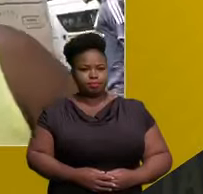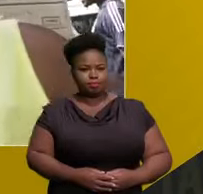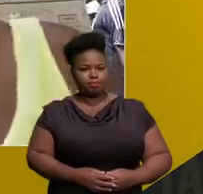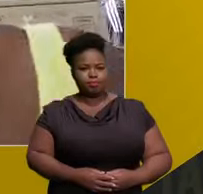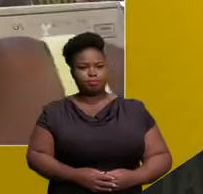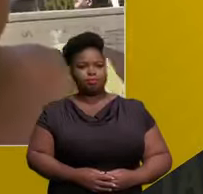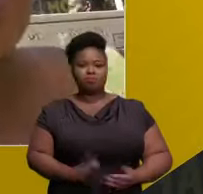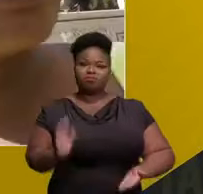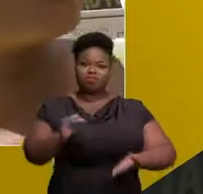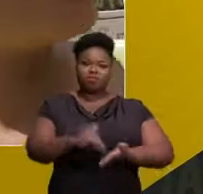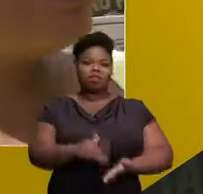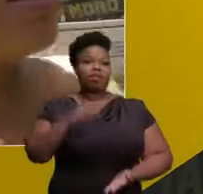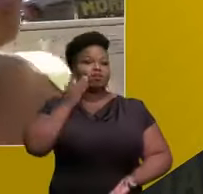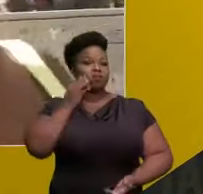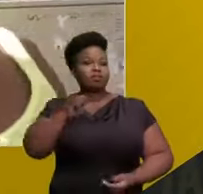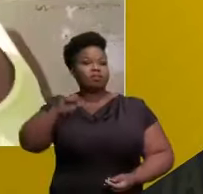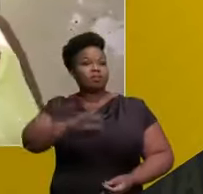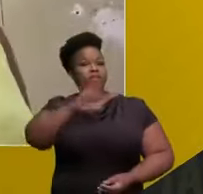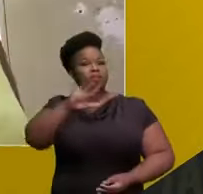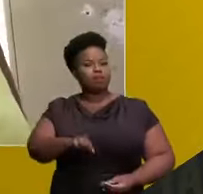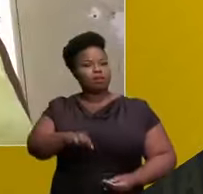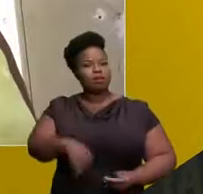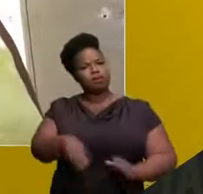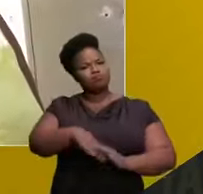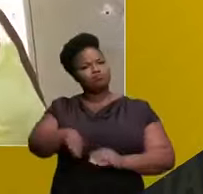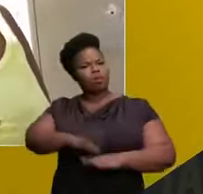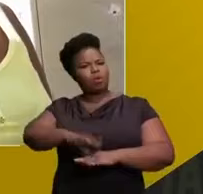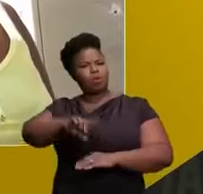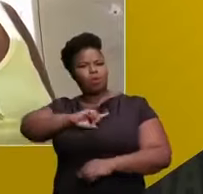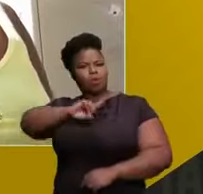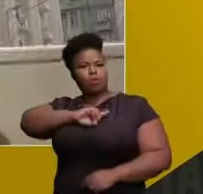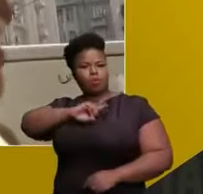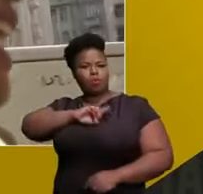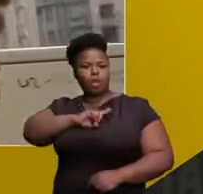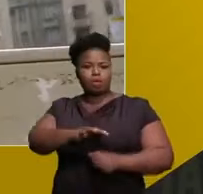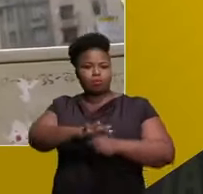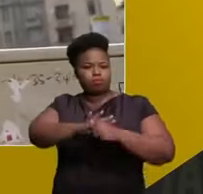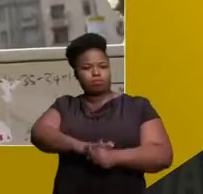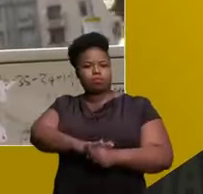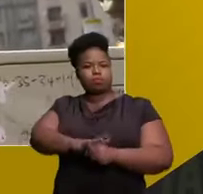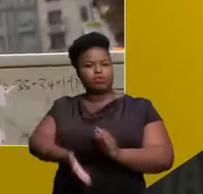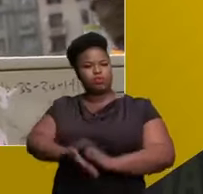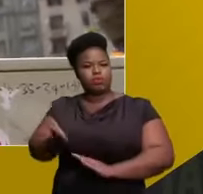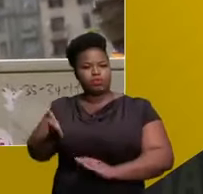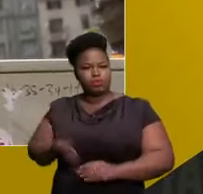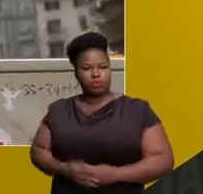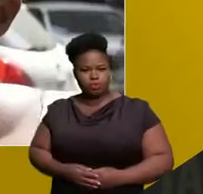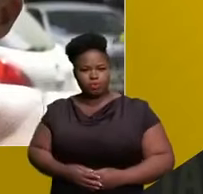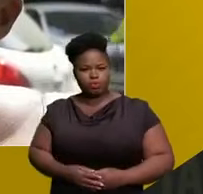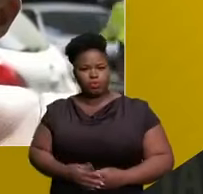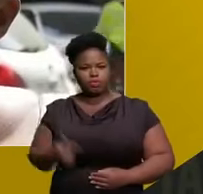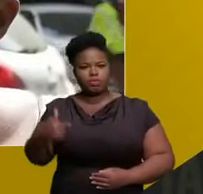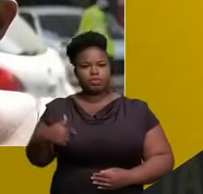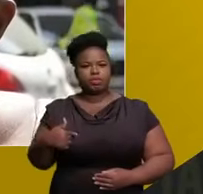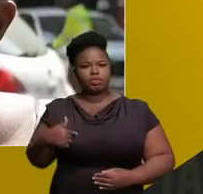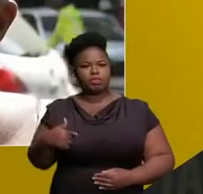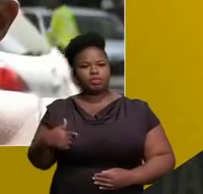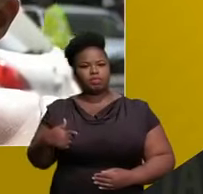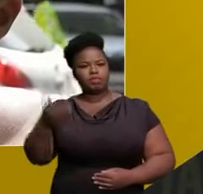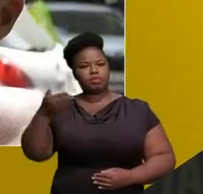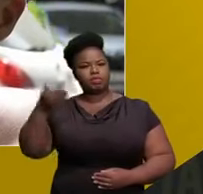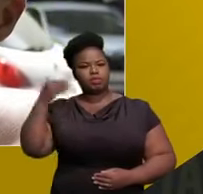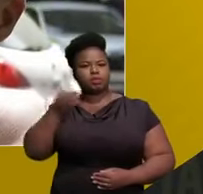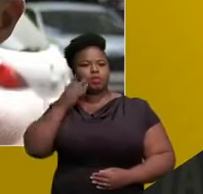When you figure in South Africa and wahamba ngesiphi sizathu esona sona sasipressa ukuthi uhambe mina nsuke it